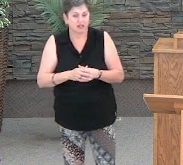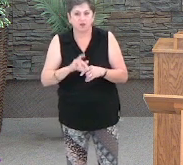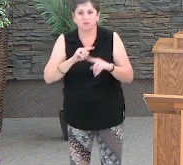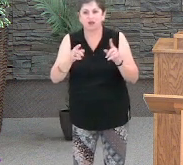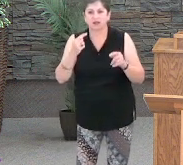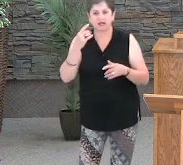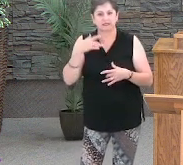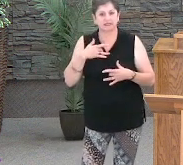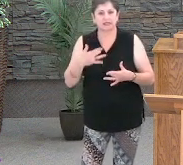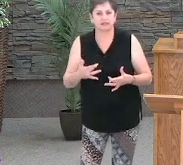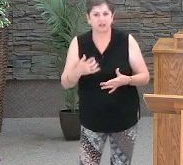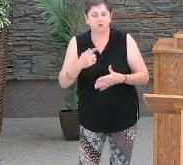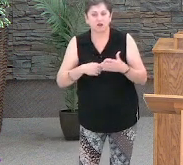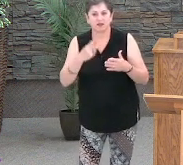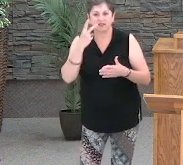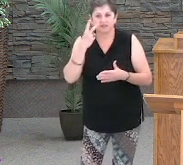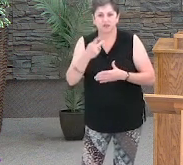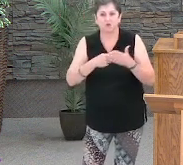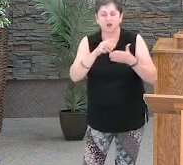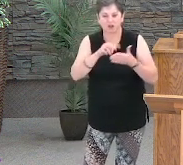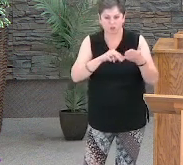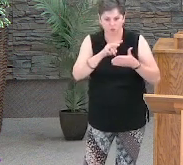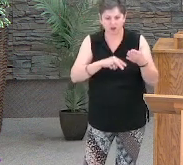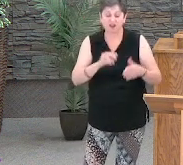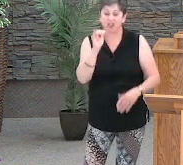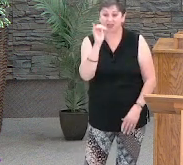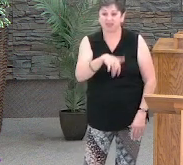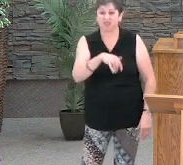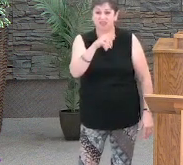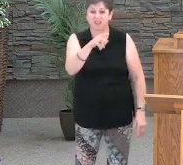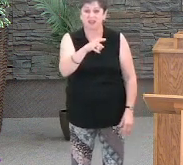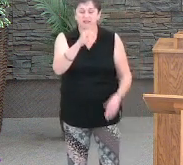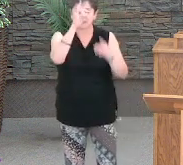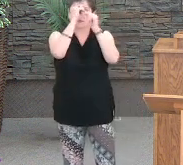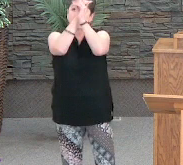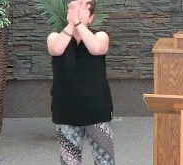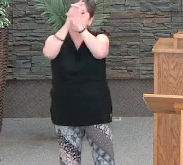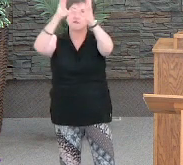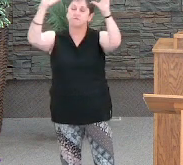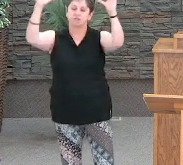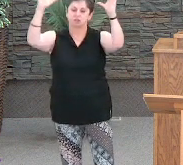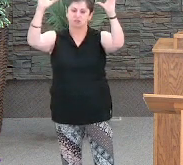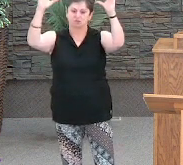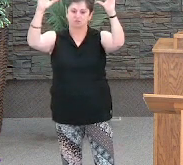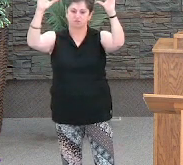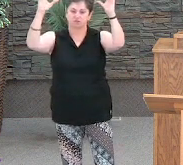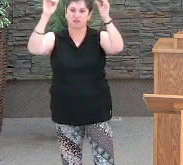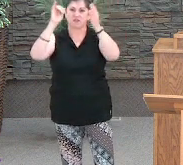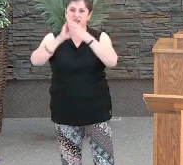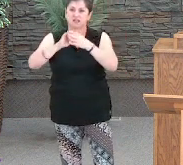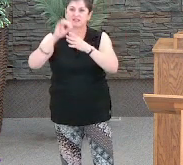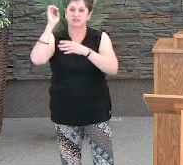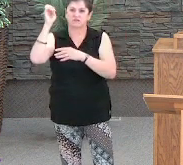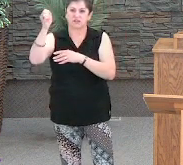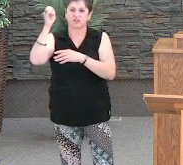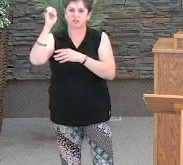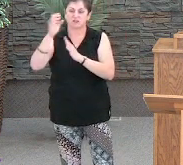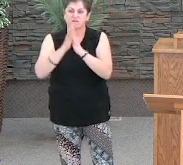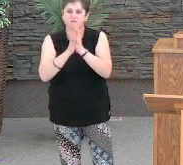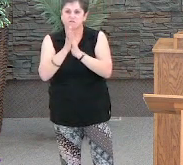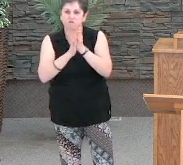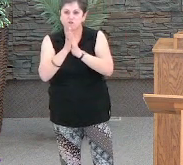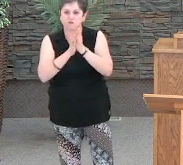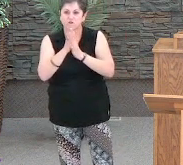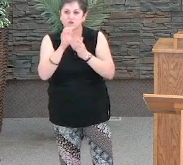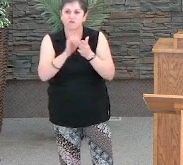But I tend to think, what I've seen, what I've read, this is the vision. This is the evangelistic fervor